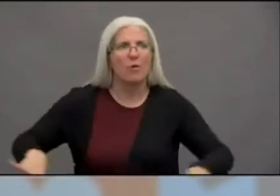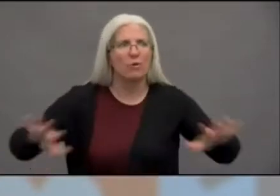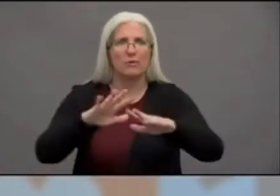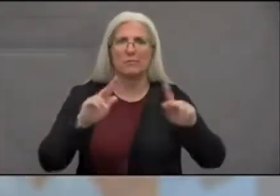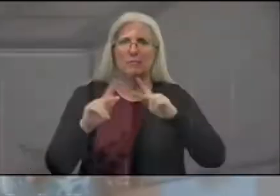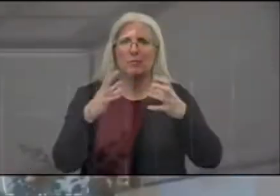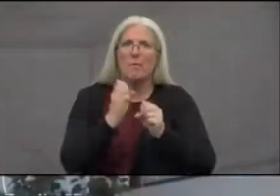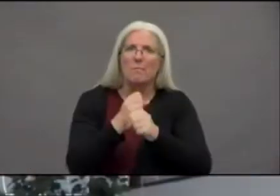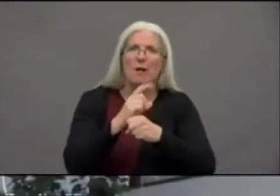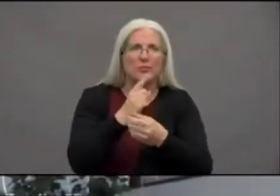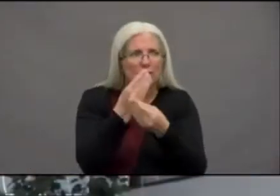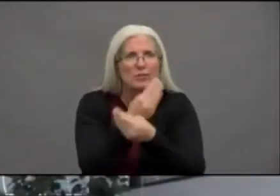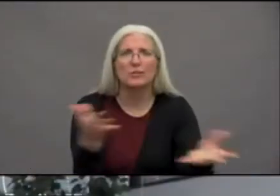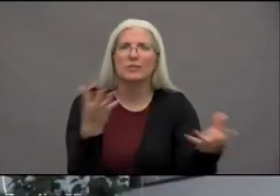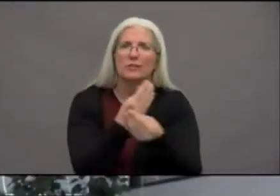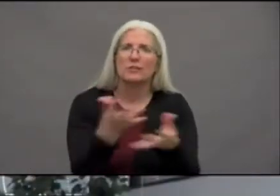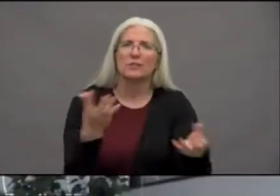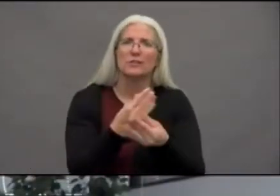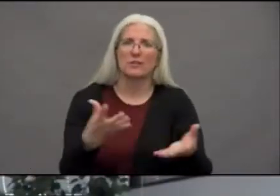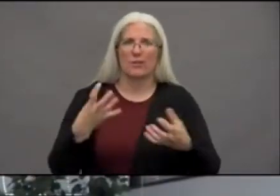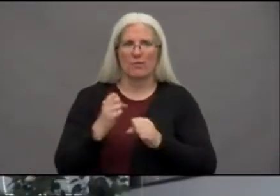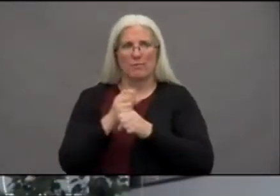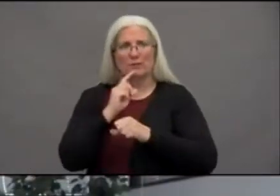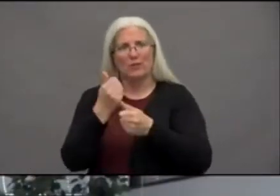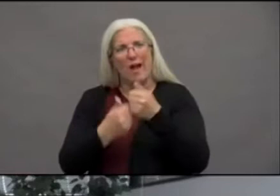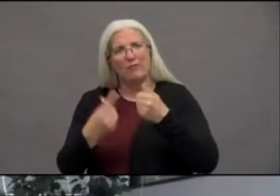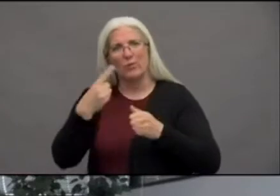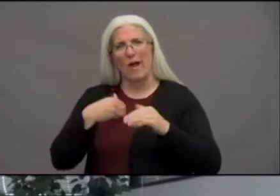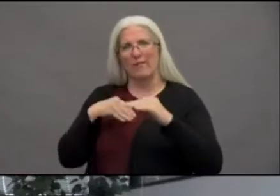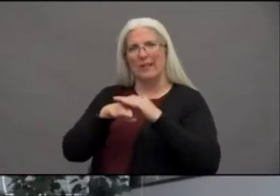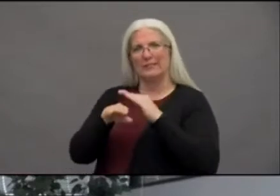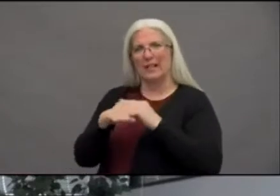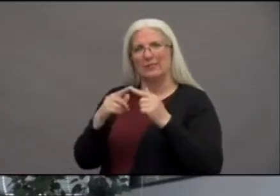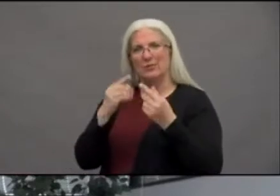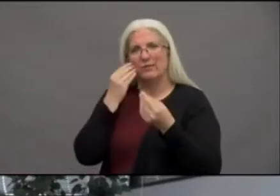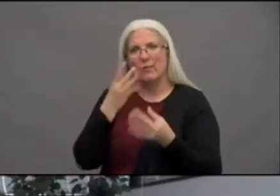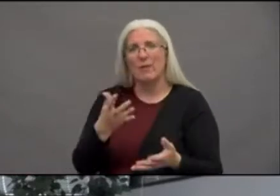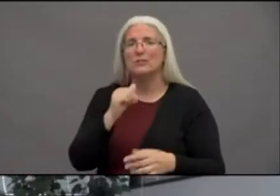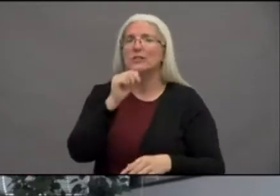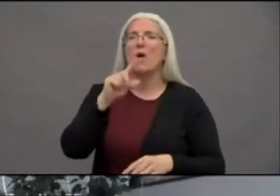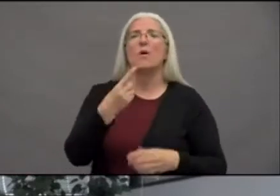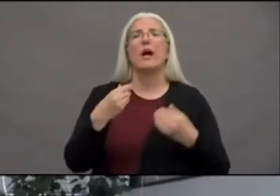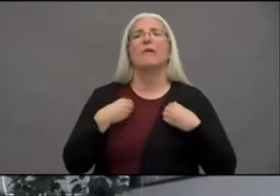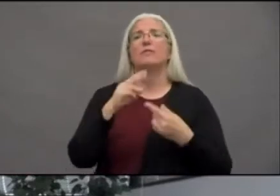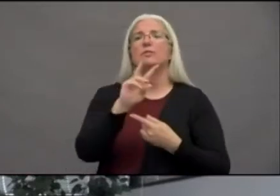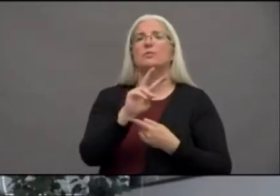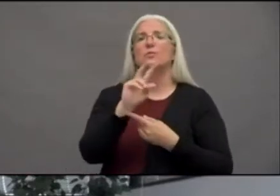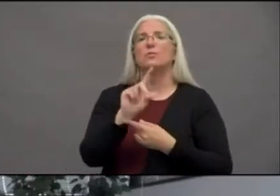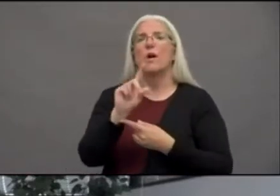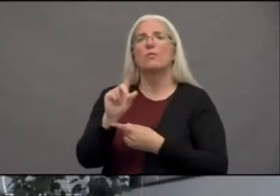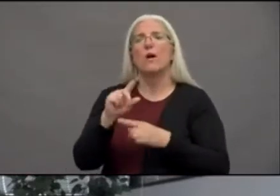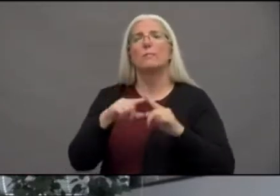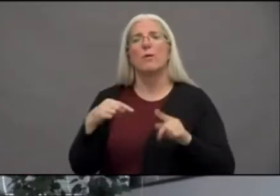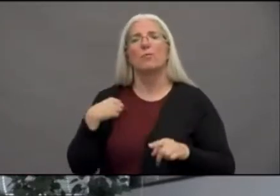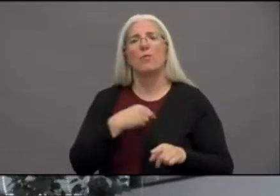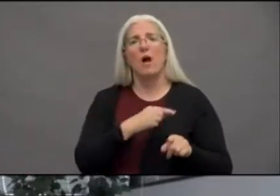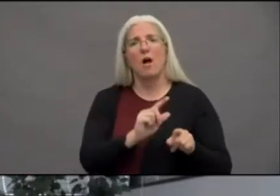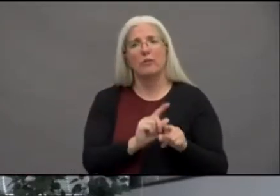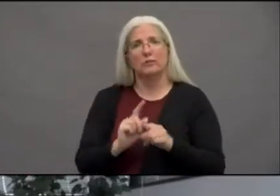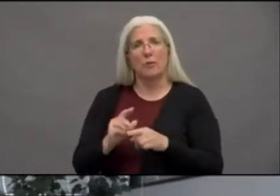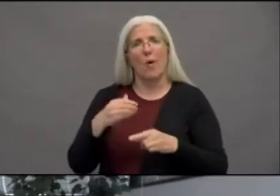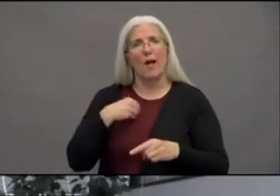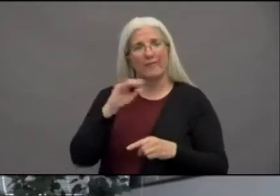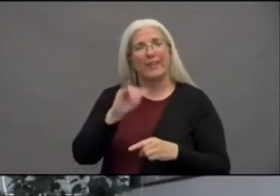information. Absolutely. And not only do we have 211 available as a resource, we have a FAQ team